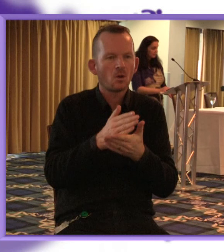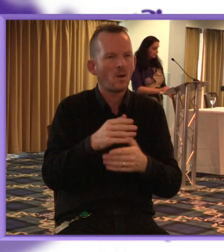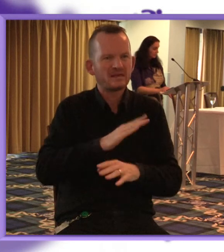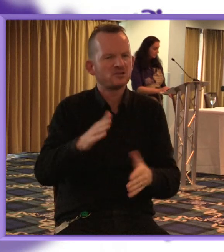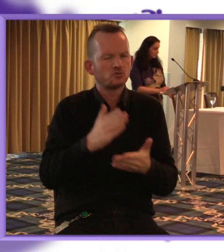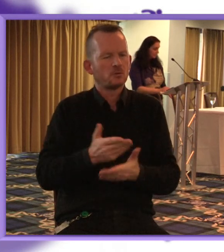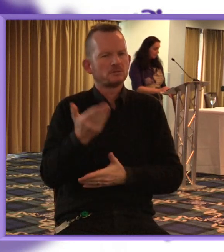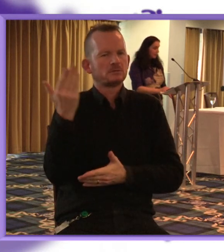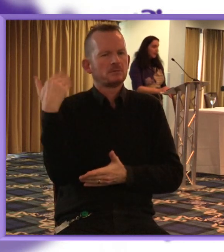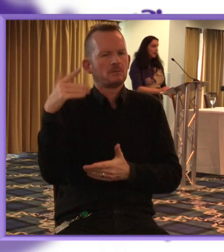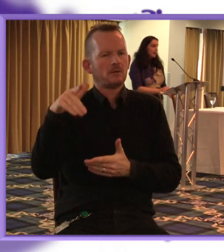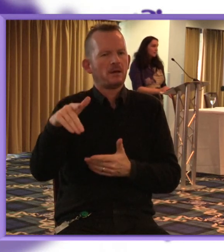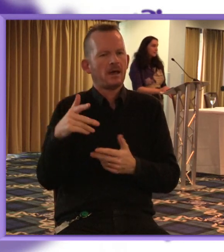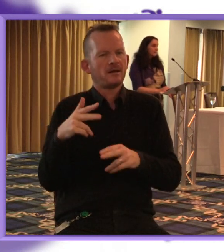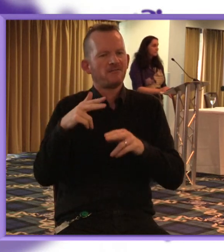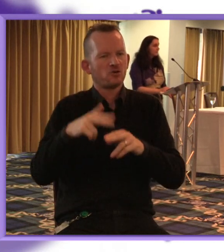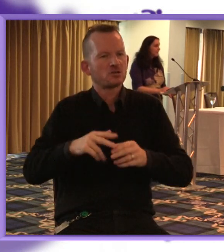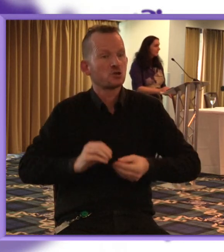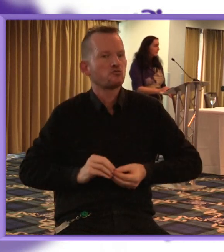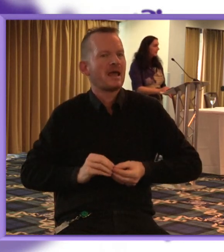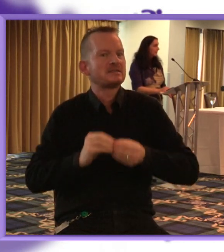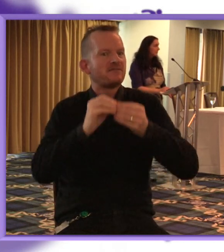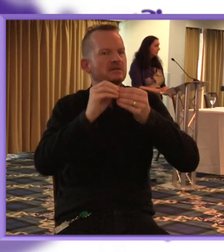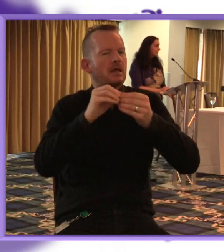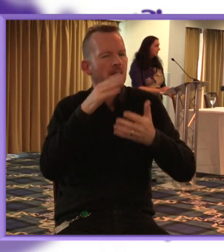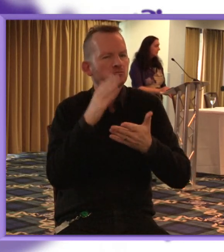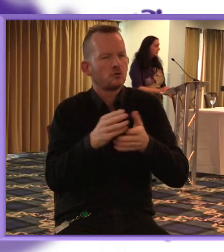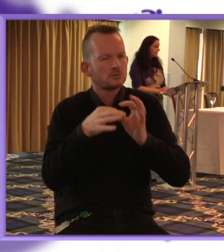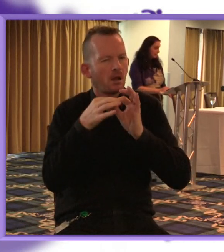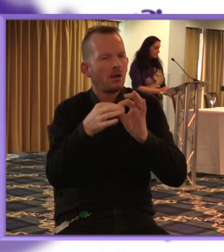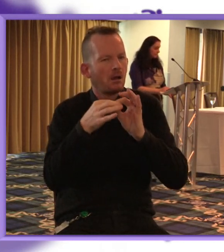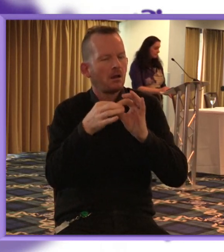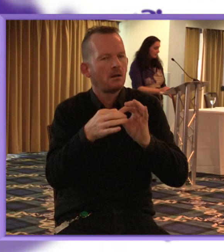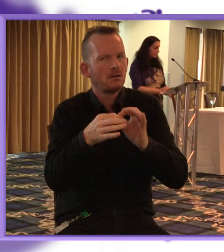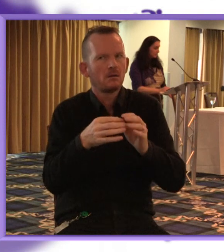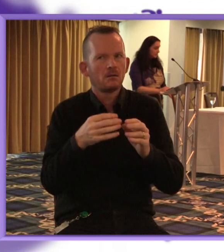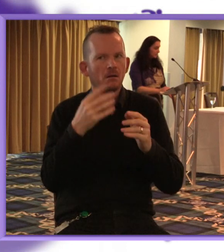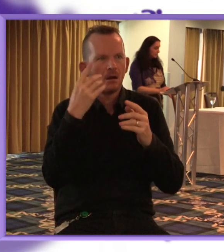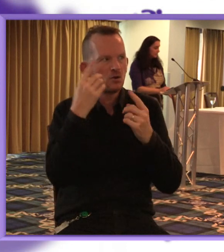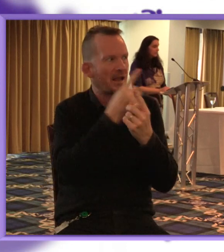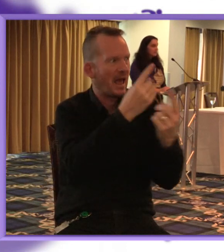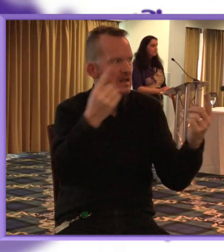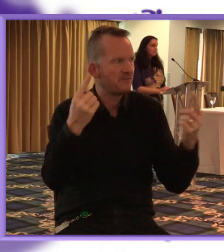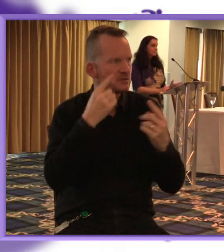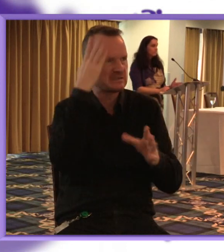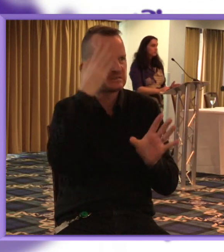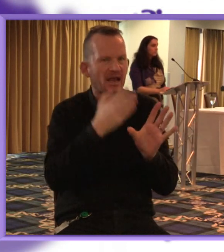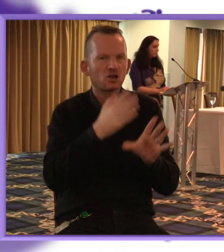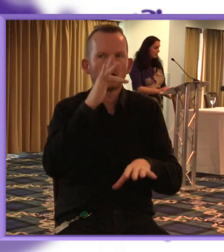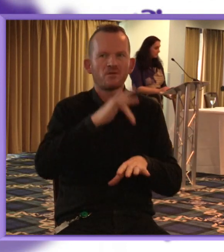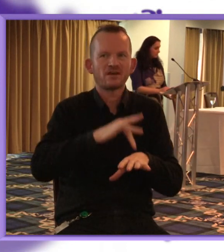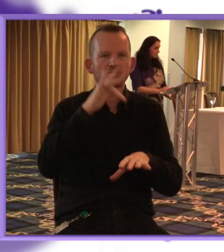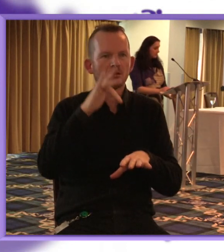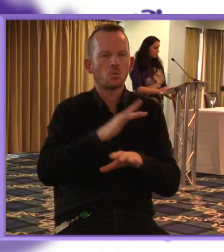collective creativity. I think, I don't think any of us as psychological professionals would